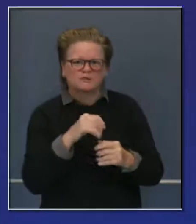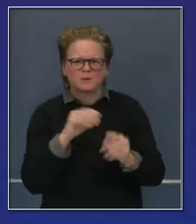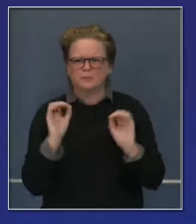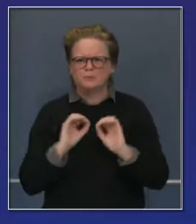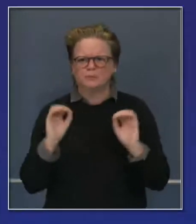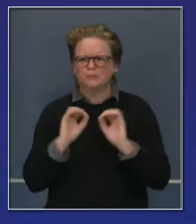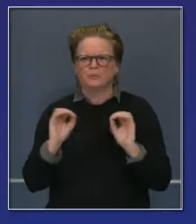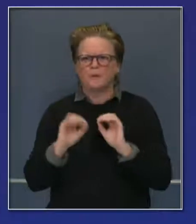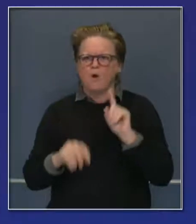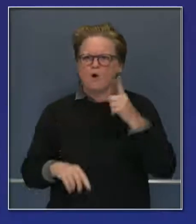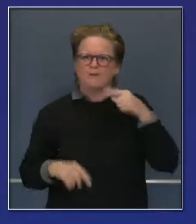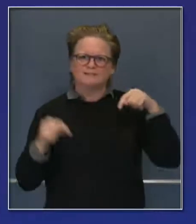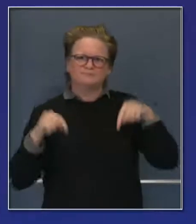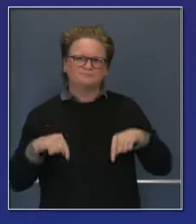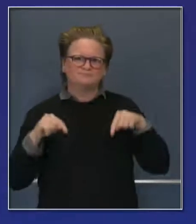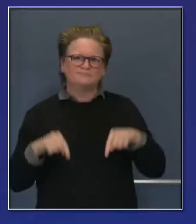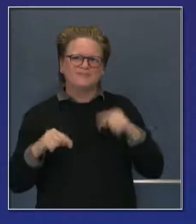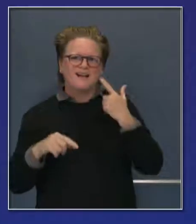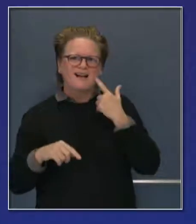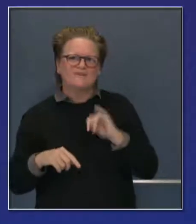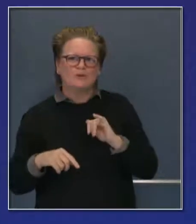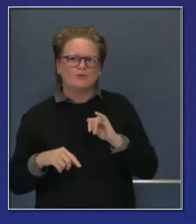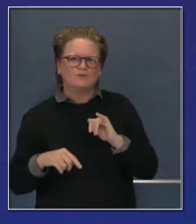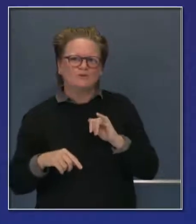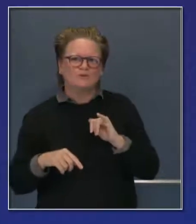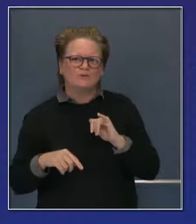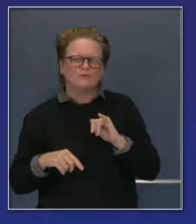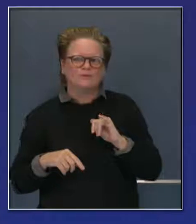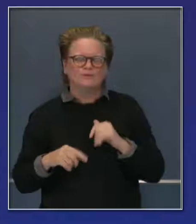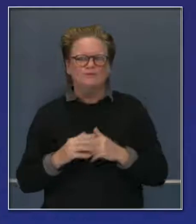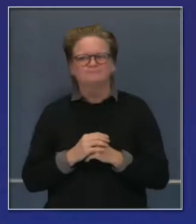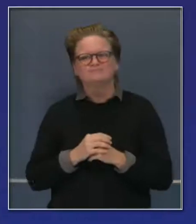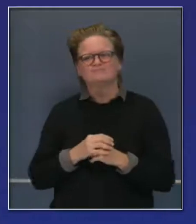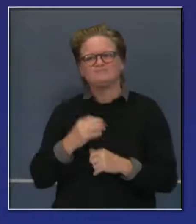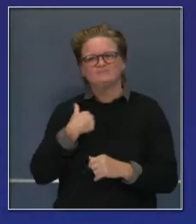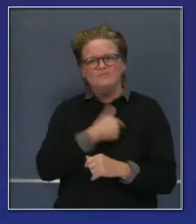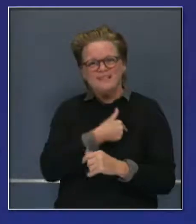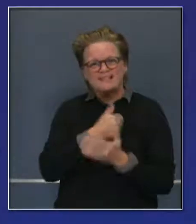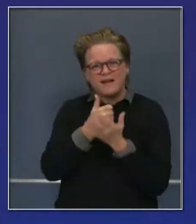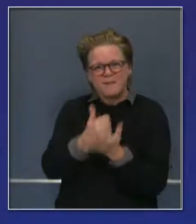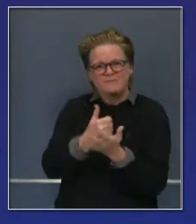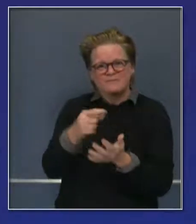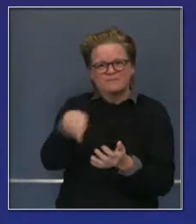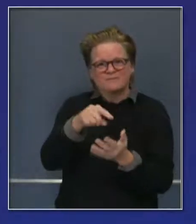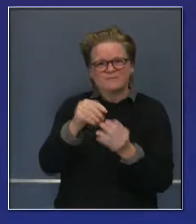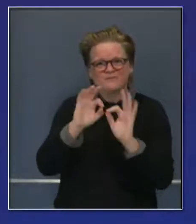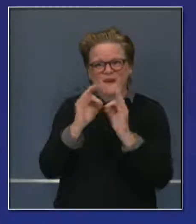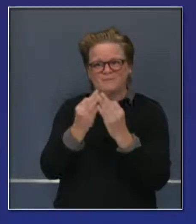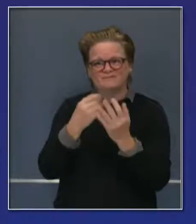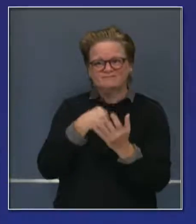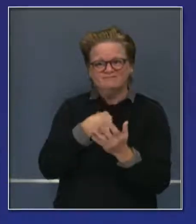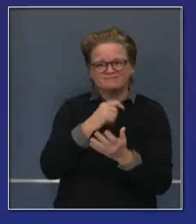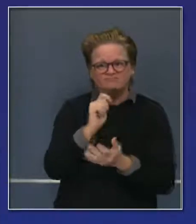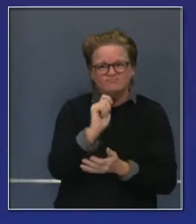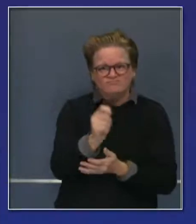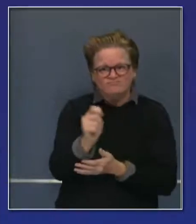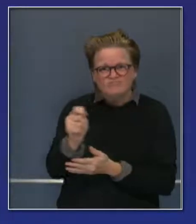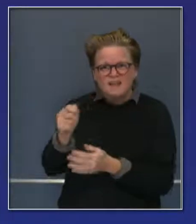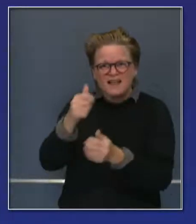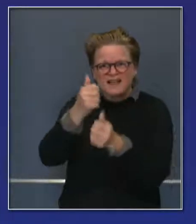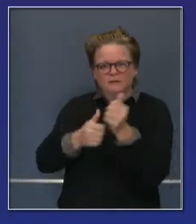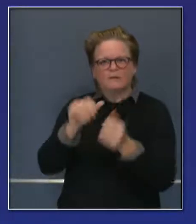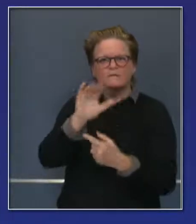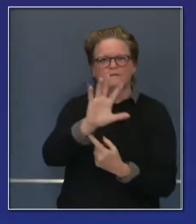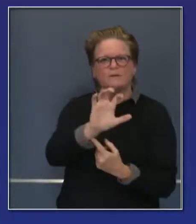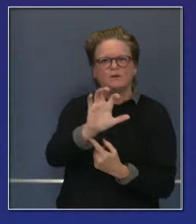a month. This is so often forgotten. It's rarely even referenced or mentioned, but we are providing, no other state